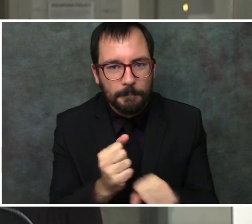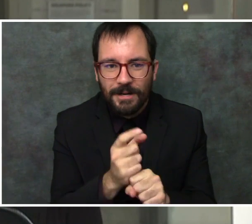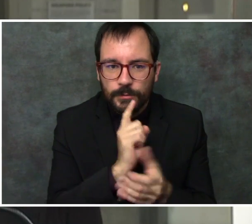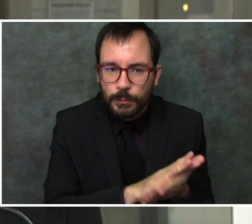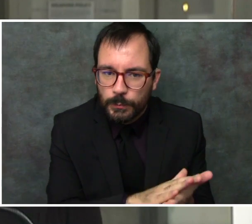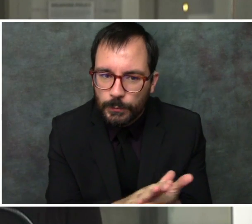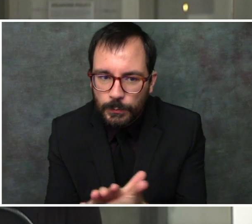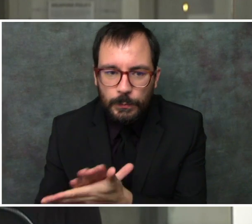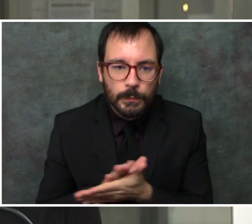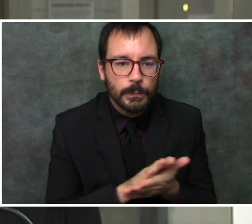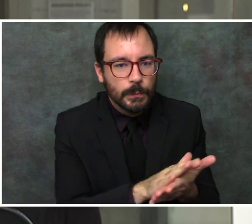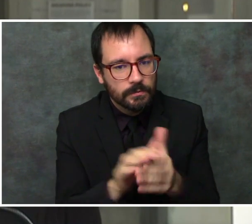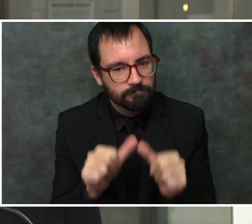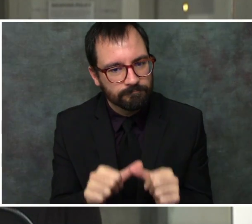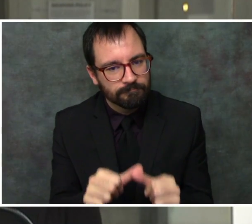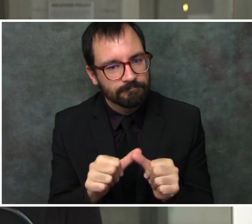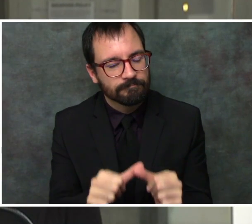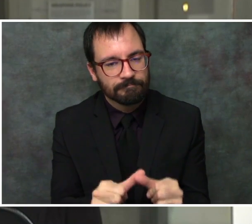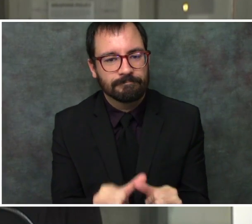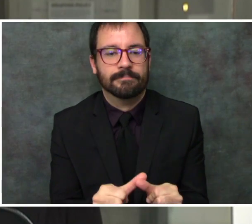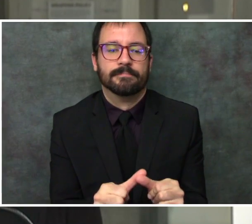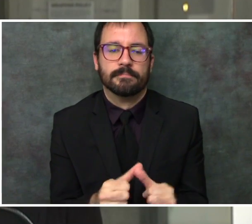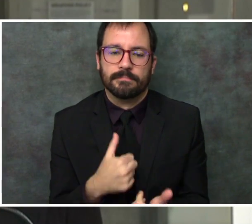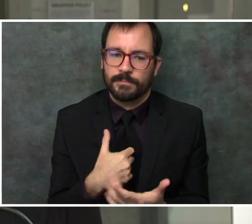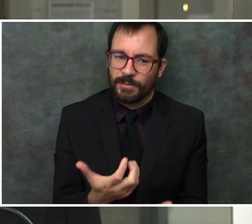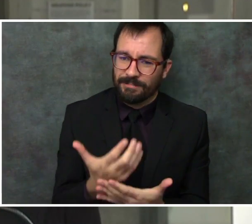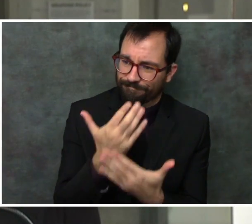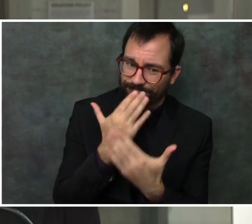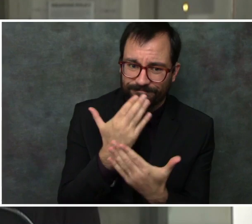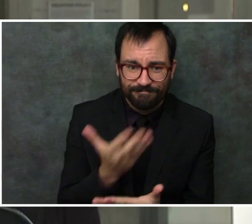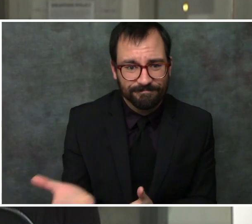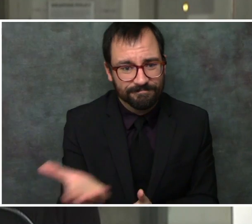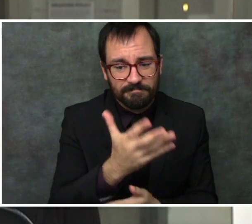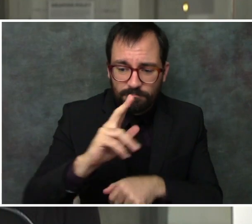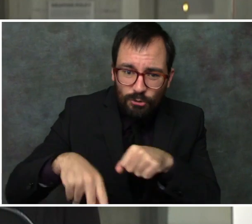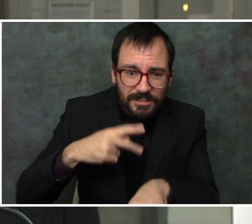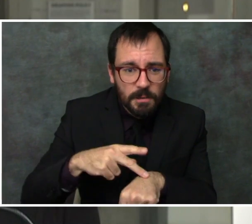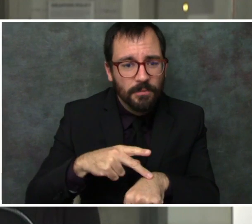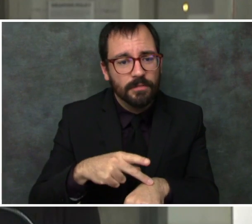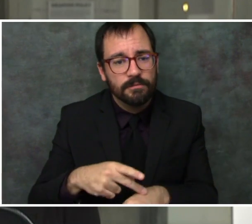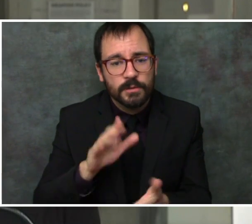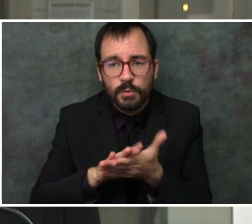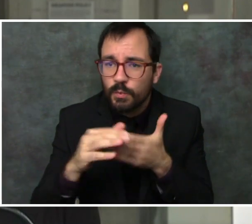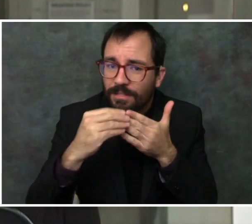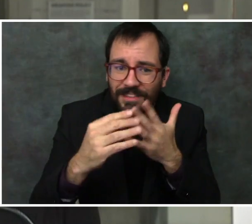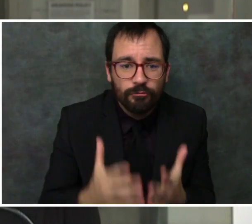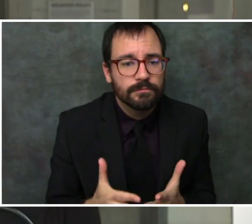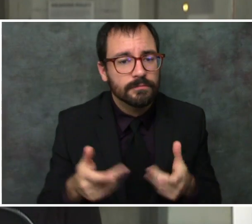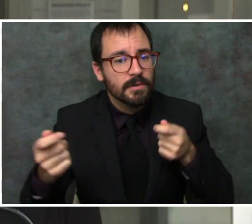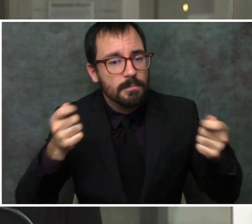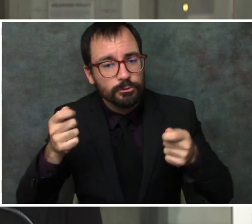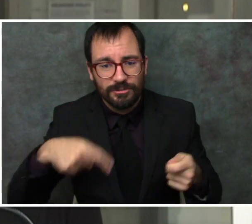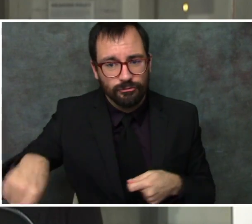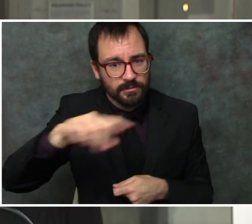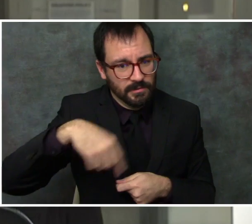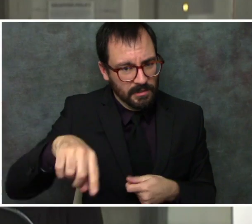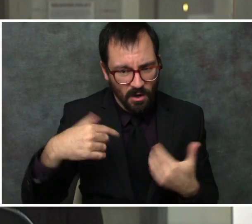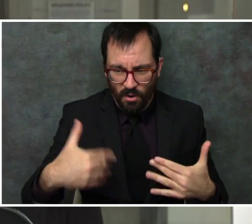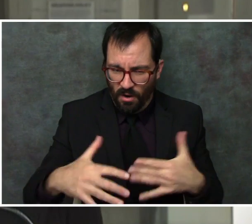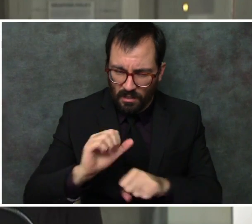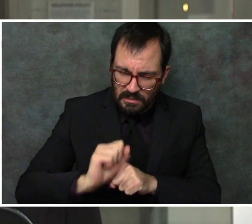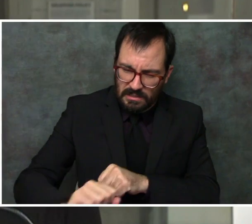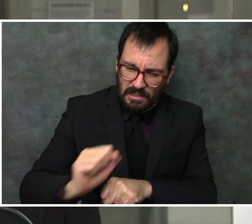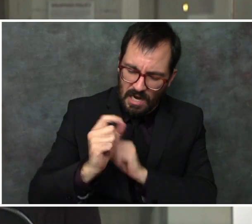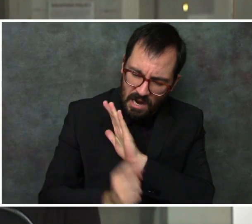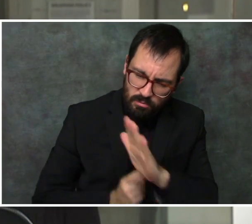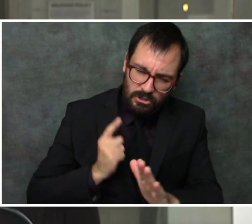and sanitized. I want to give a special shout out to the principals and the school leaders and the administrators who have spent hours